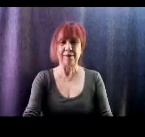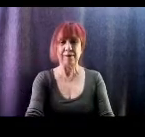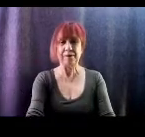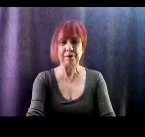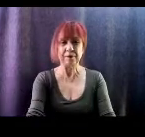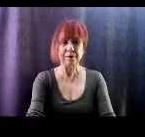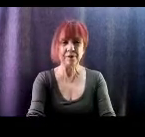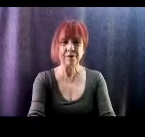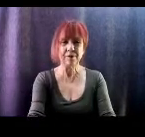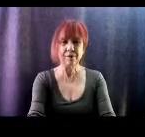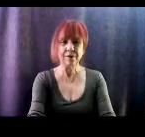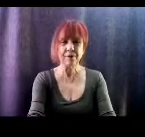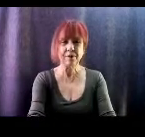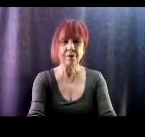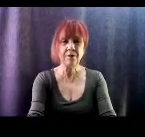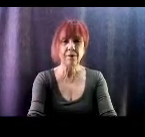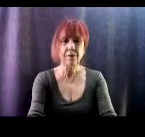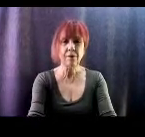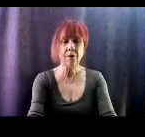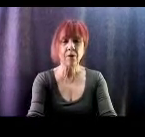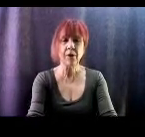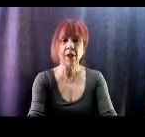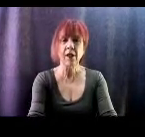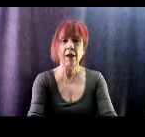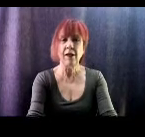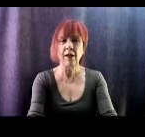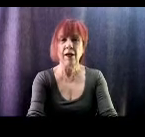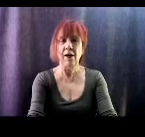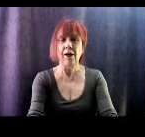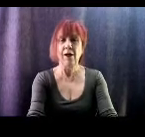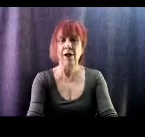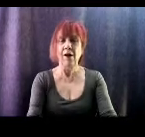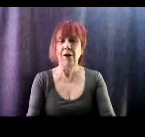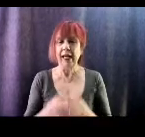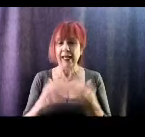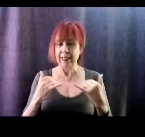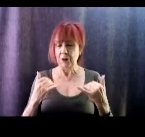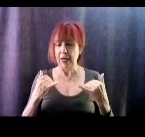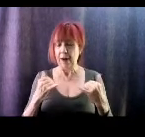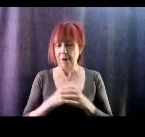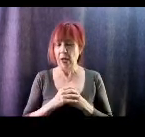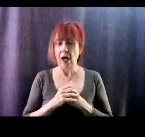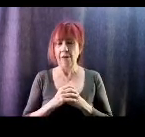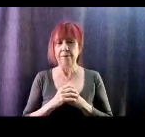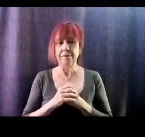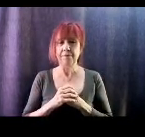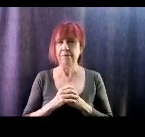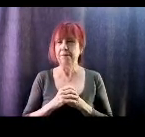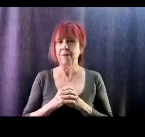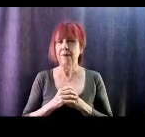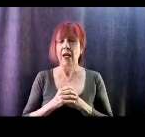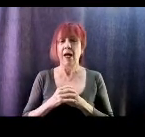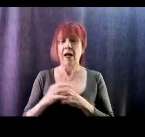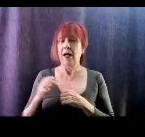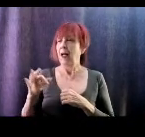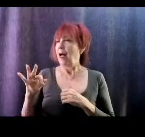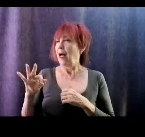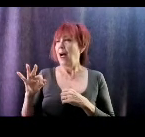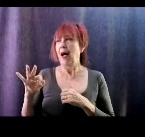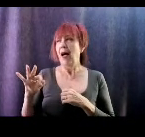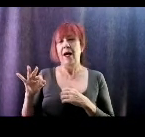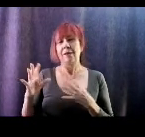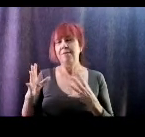So just a word about the state parks before I turn it over to Frank. It's been such a pleasure working with the state